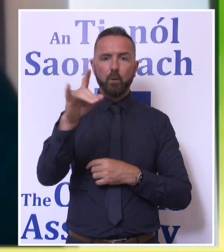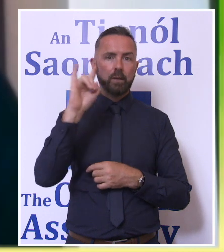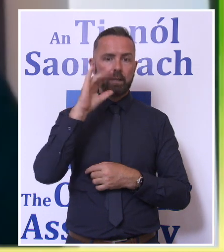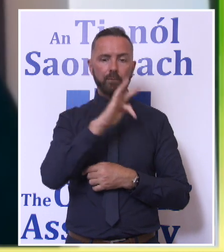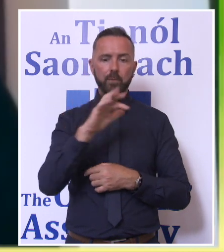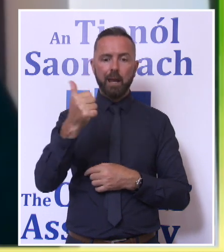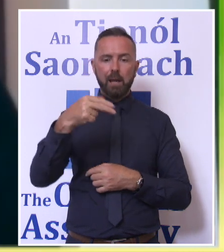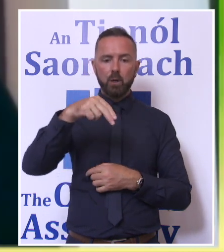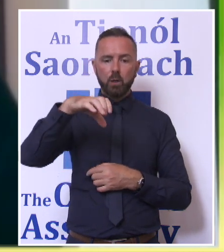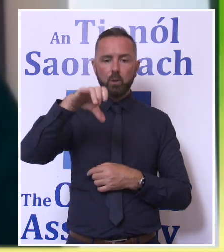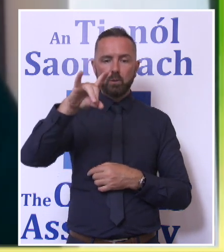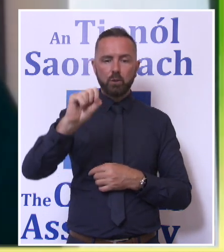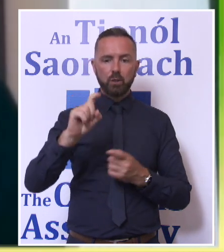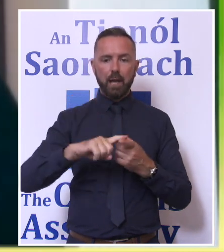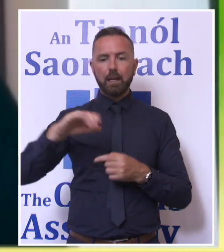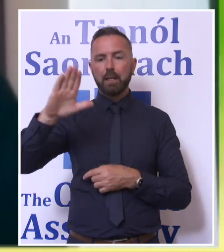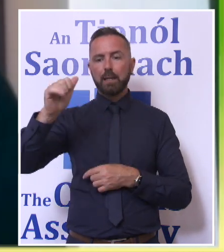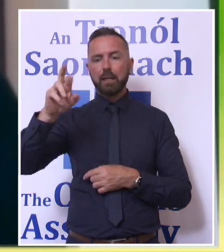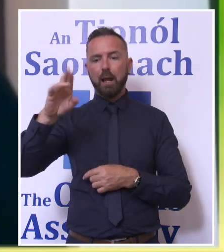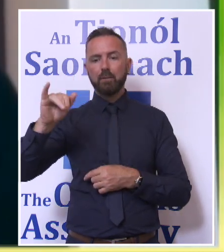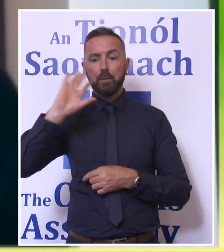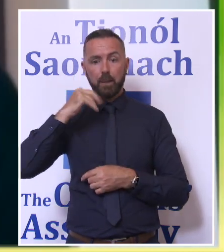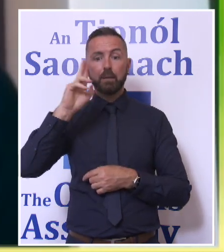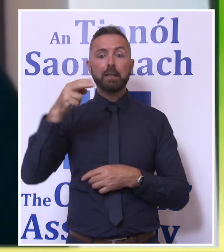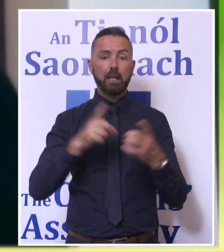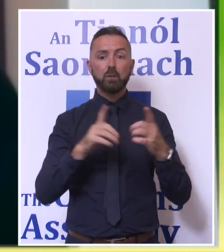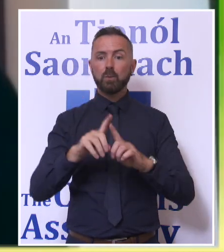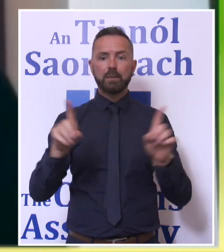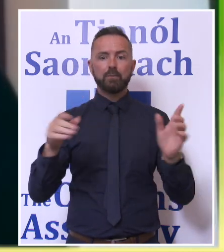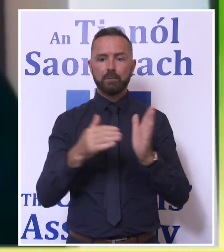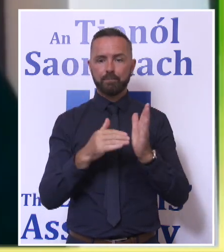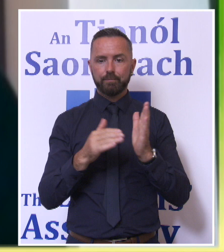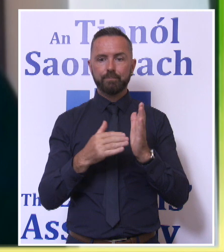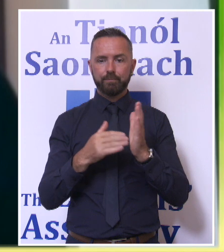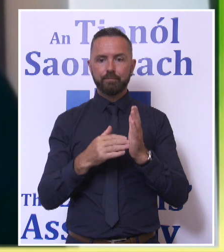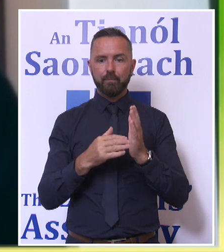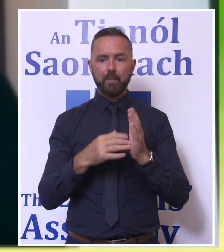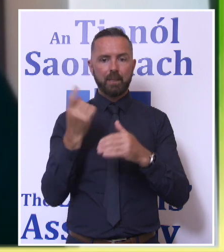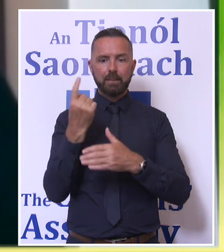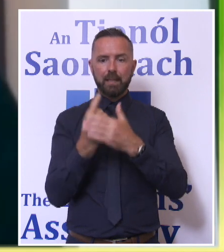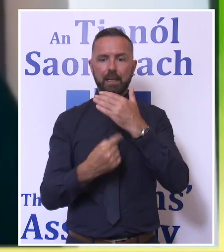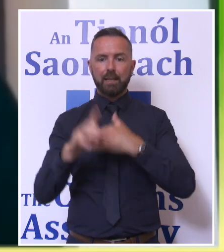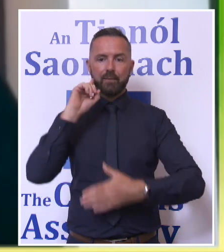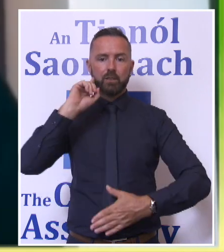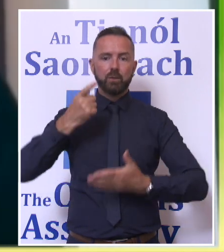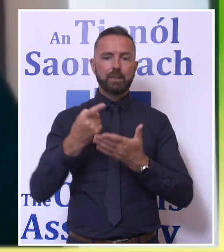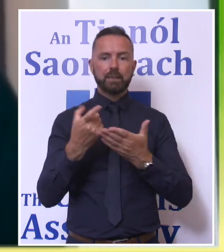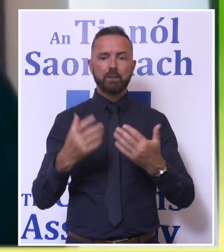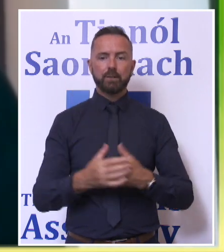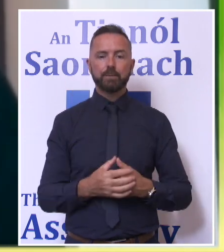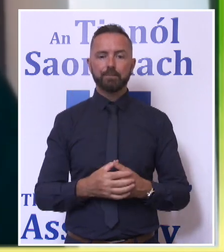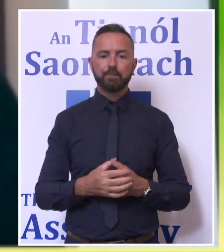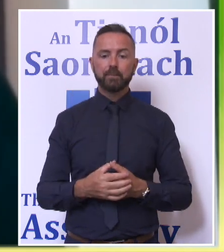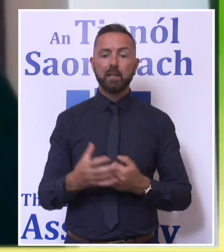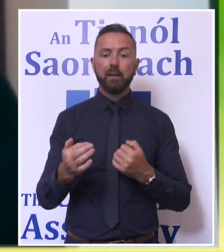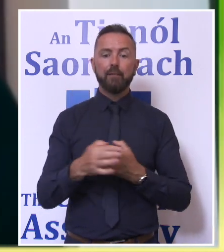Anoush and Larry on this topic, because you can do it differently, and you know that's very much an individual decision.